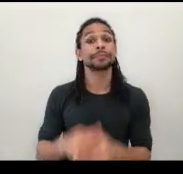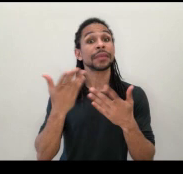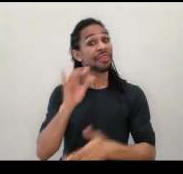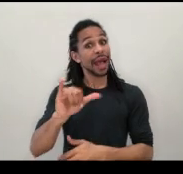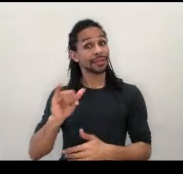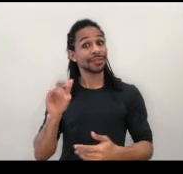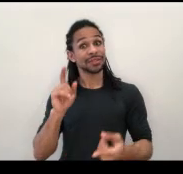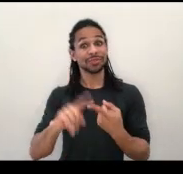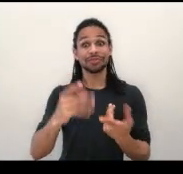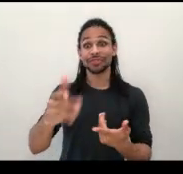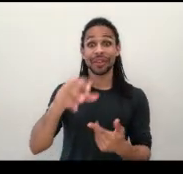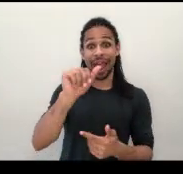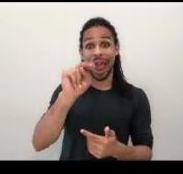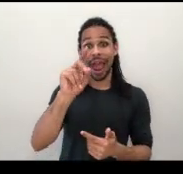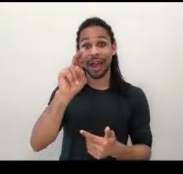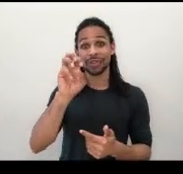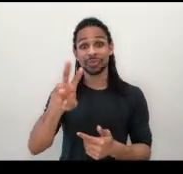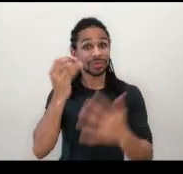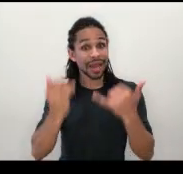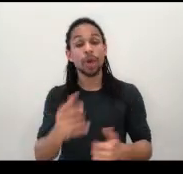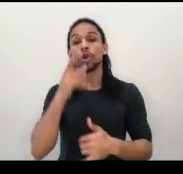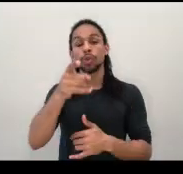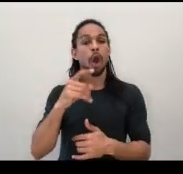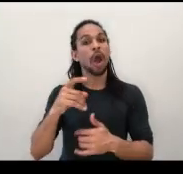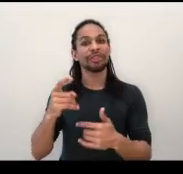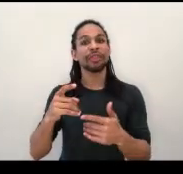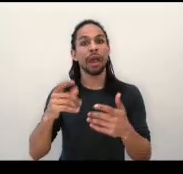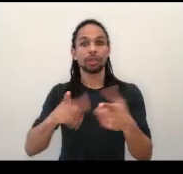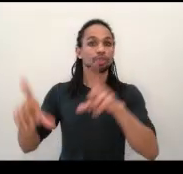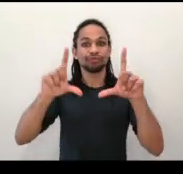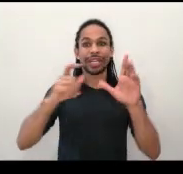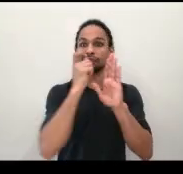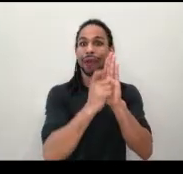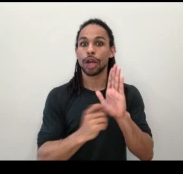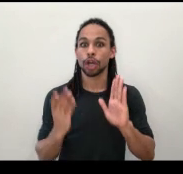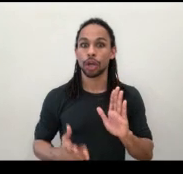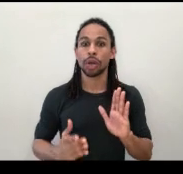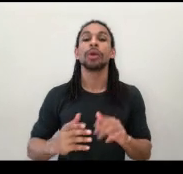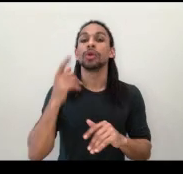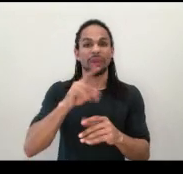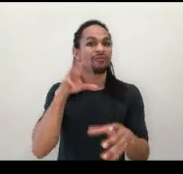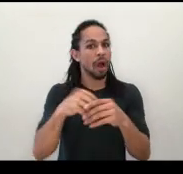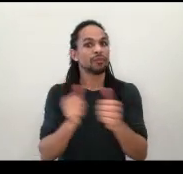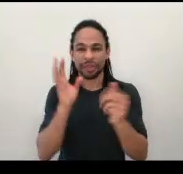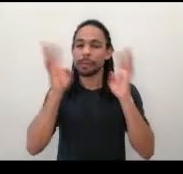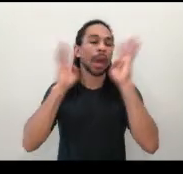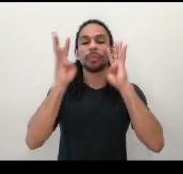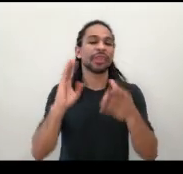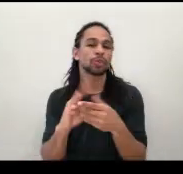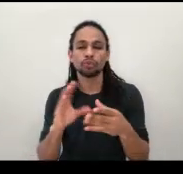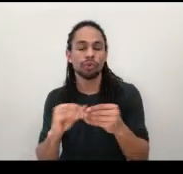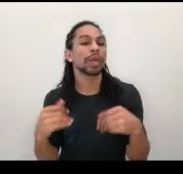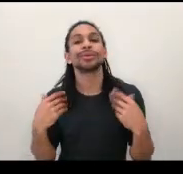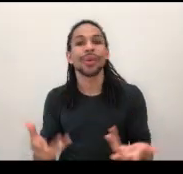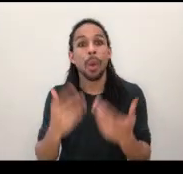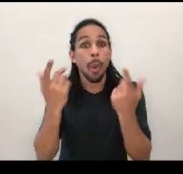And that kind of actually brings me, Andrew, to you. So you were the screenwriter as well and were involved in coming up with the story. So